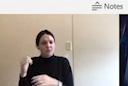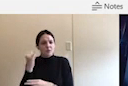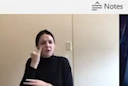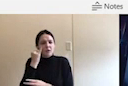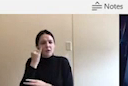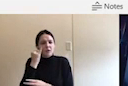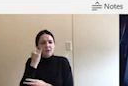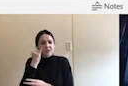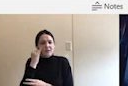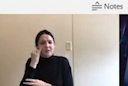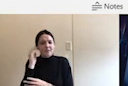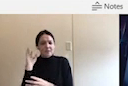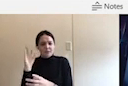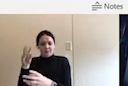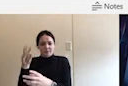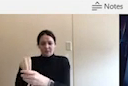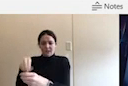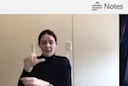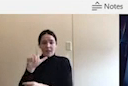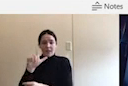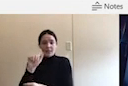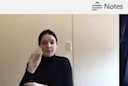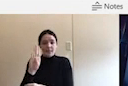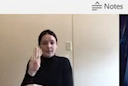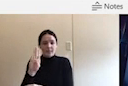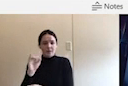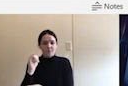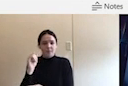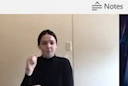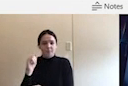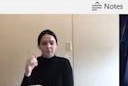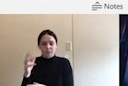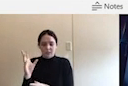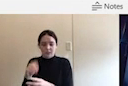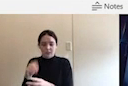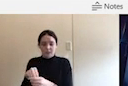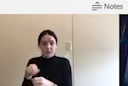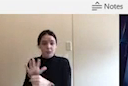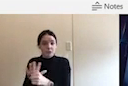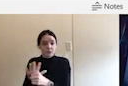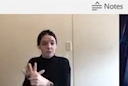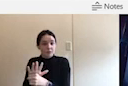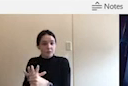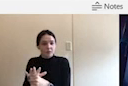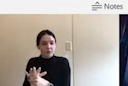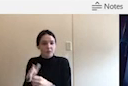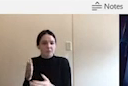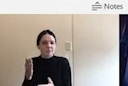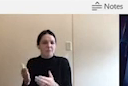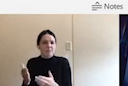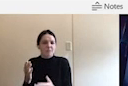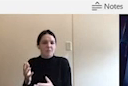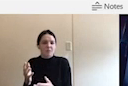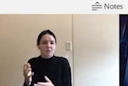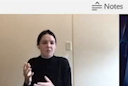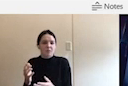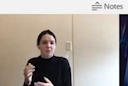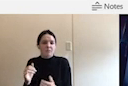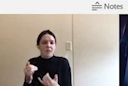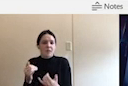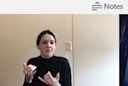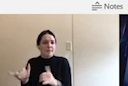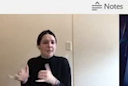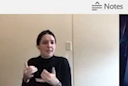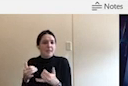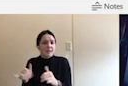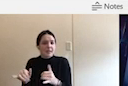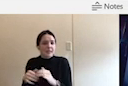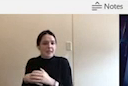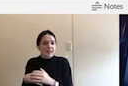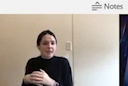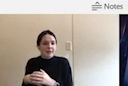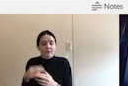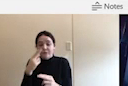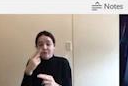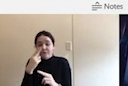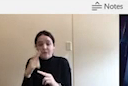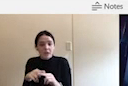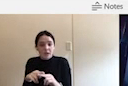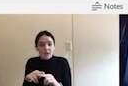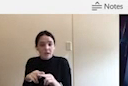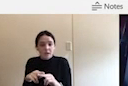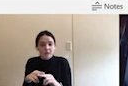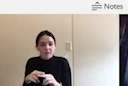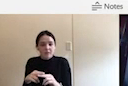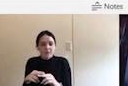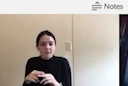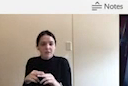get 6-year-olds in a makerspace and say, hey, play with this bucket of water and let's see if we can do something magical. Let's get the level of water to